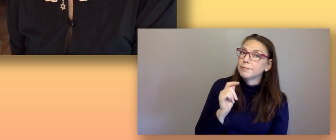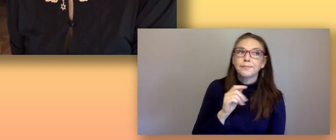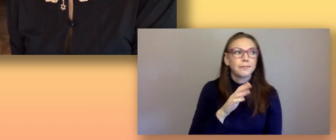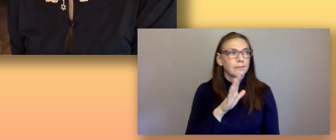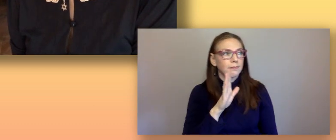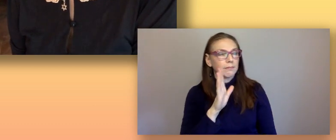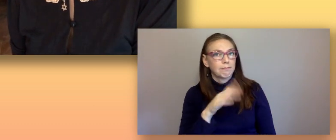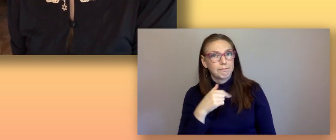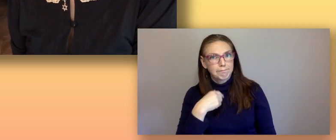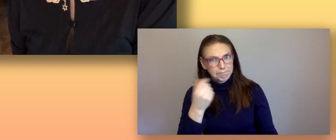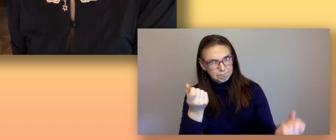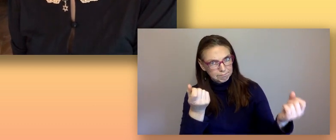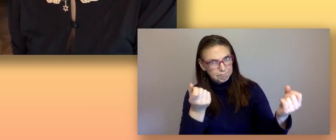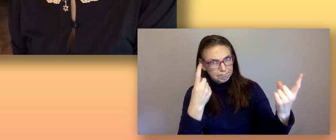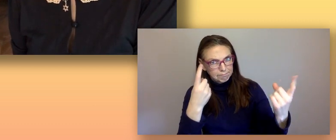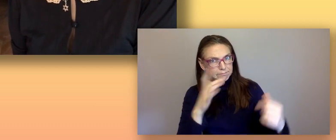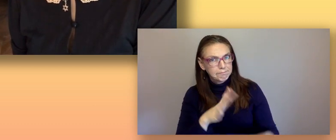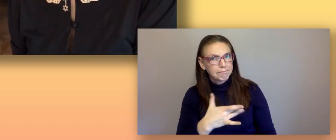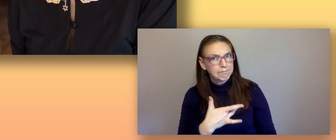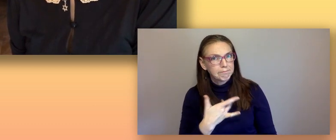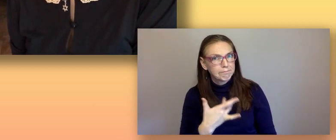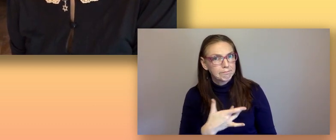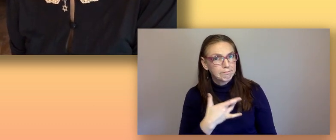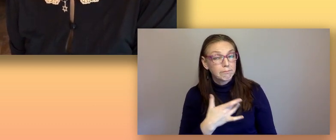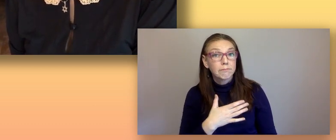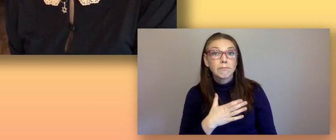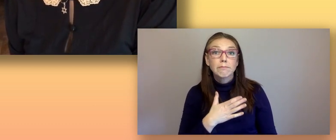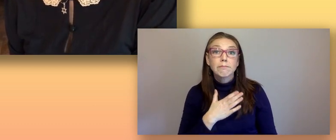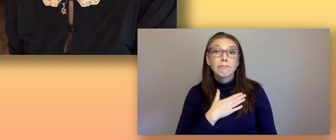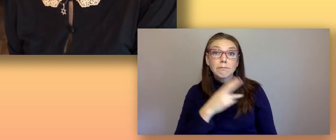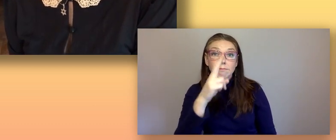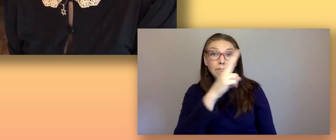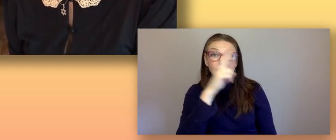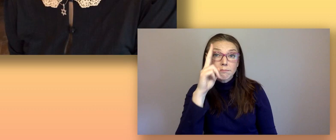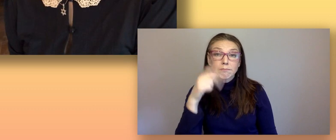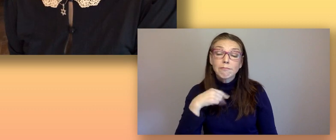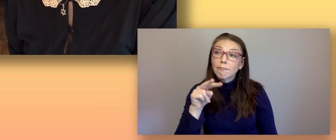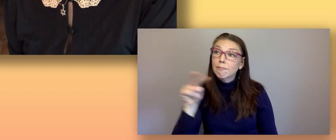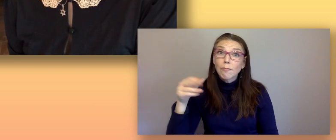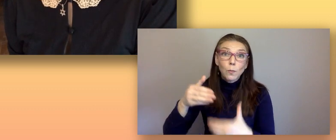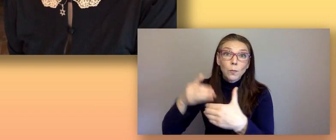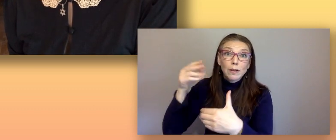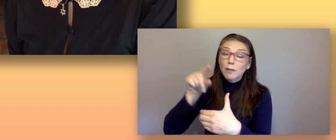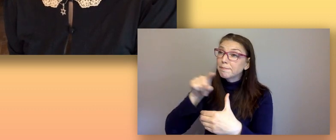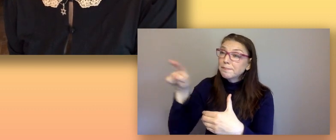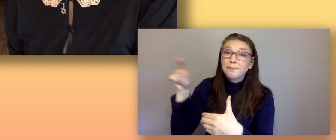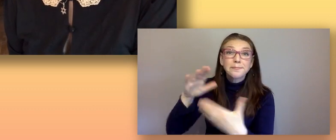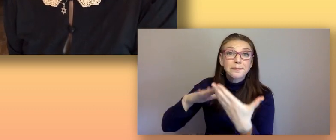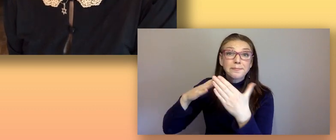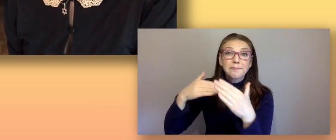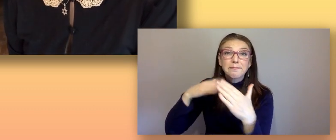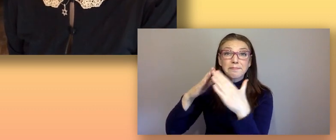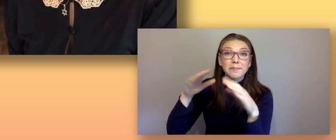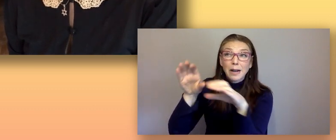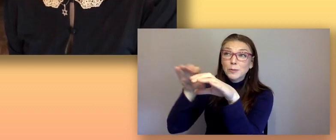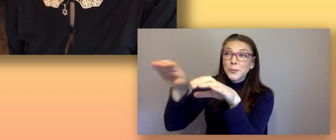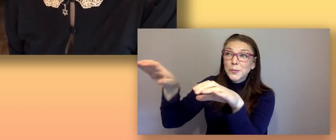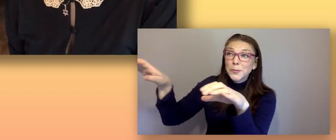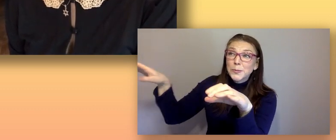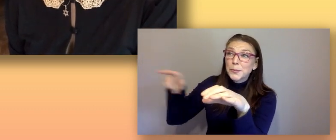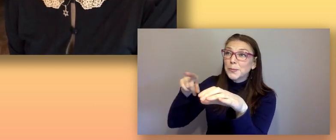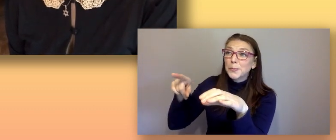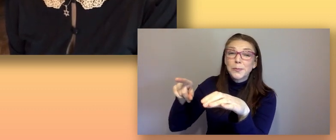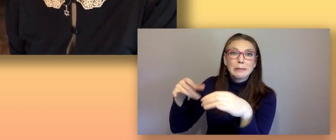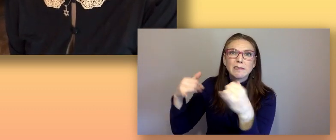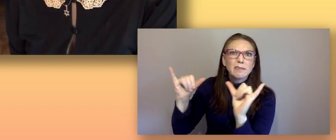Though I know how you feel. At the hospital, I could see the village. All those little houses, and